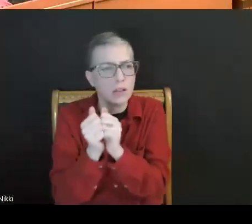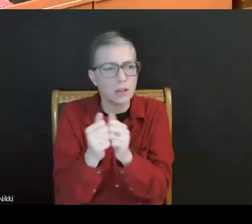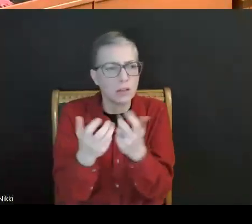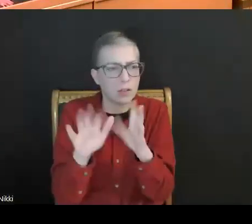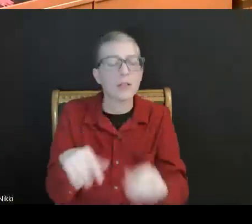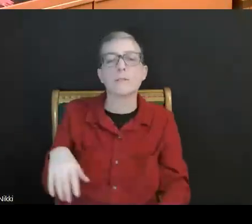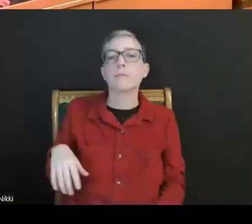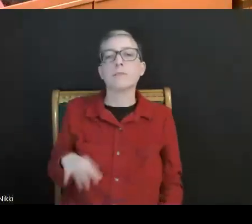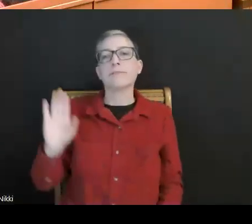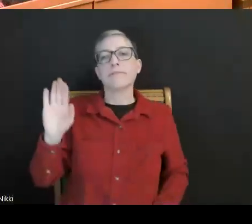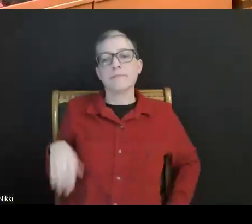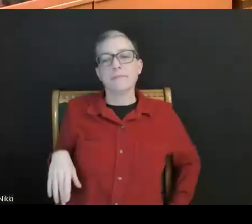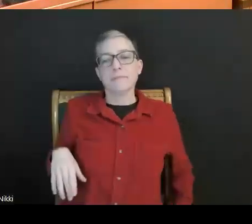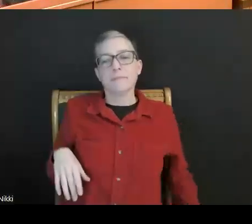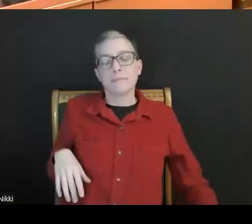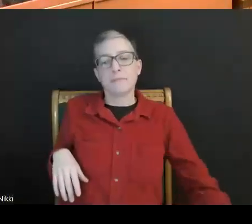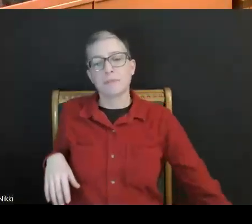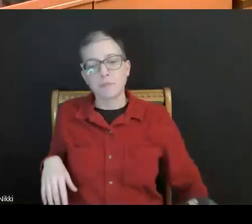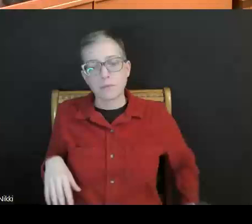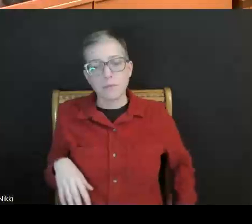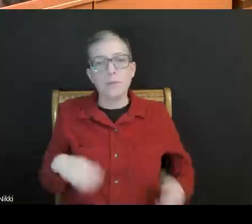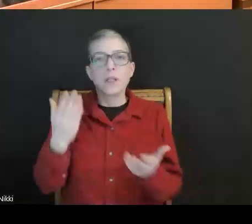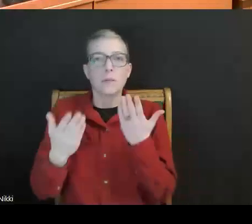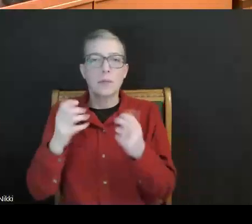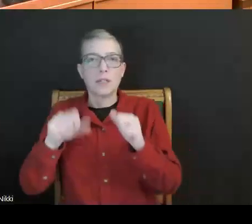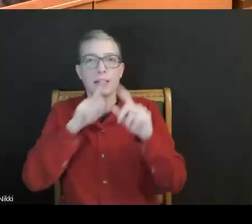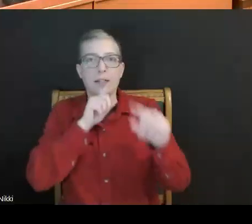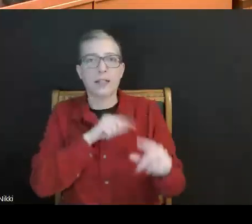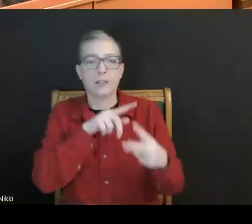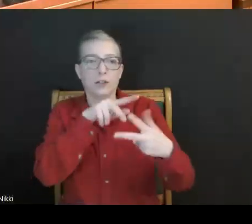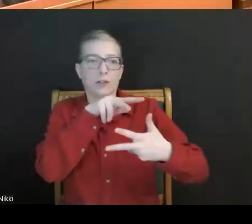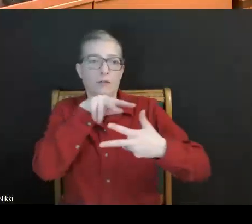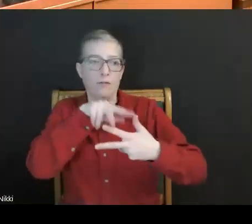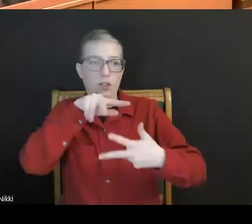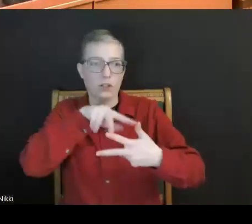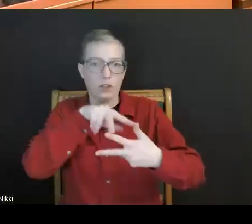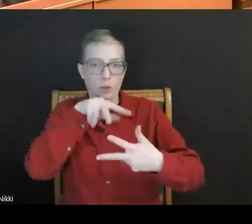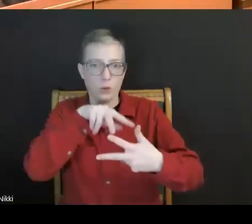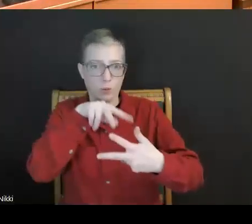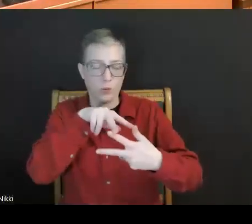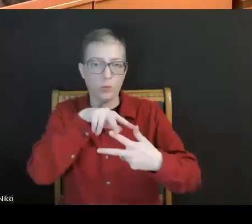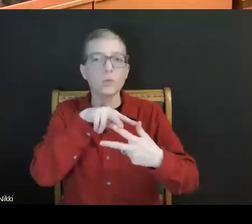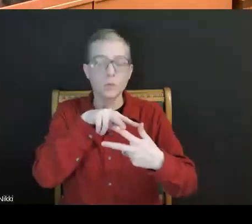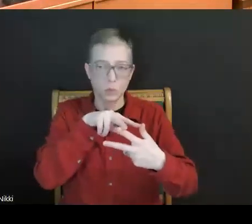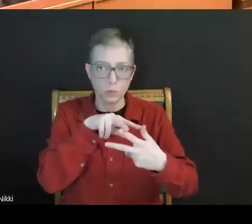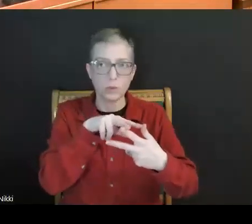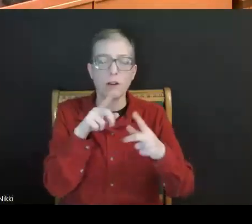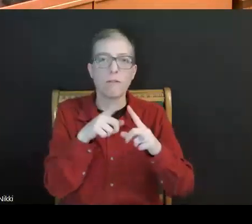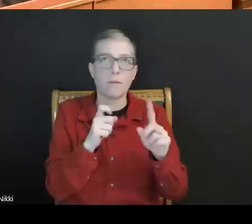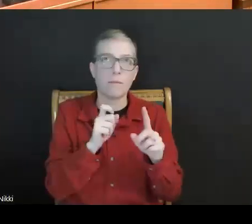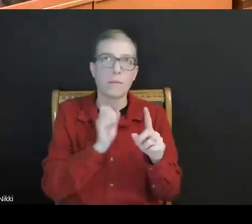I mean, I might be able to address the first two Sorry. based on where we are currently